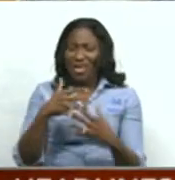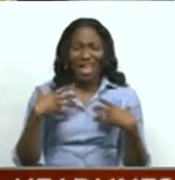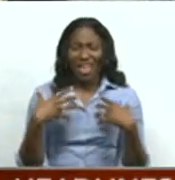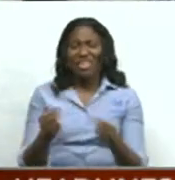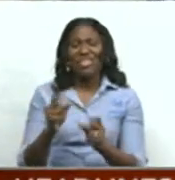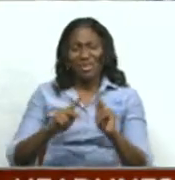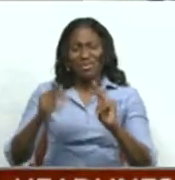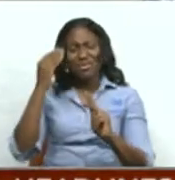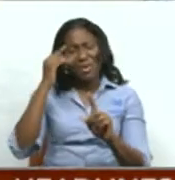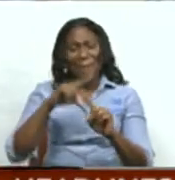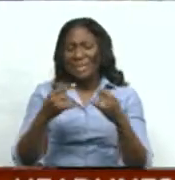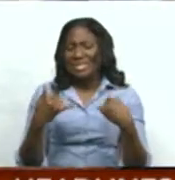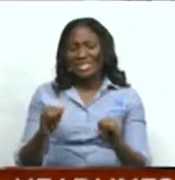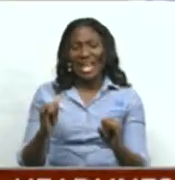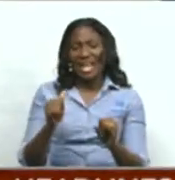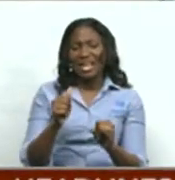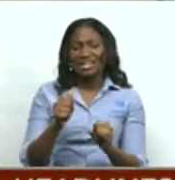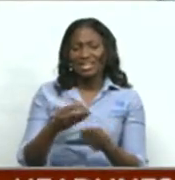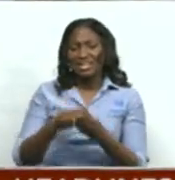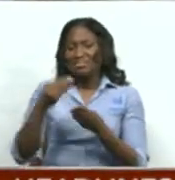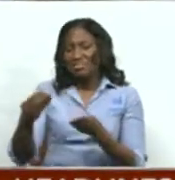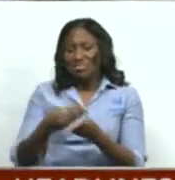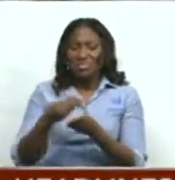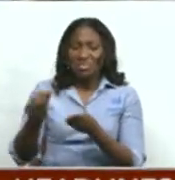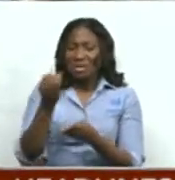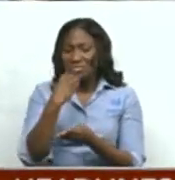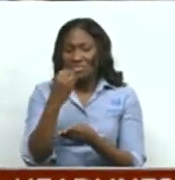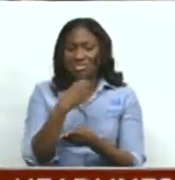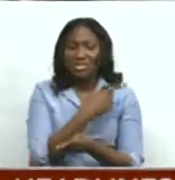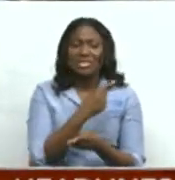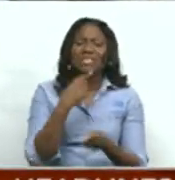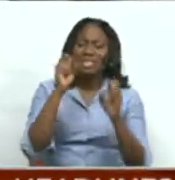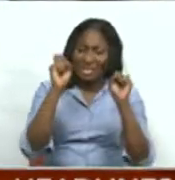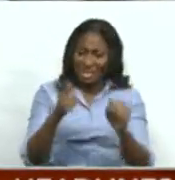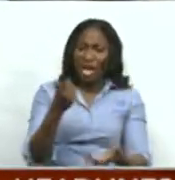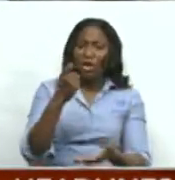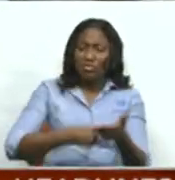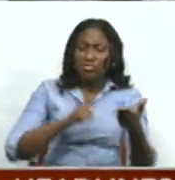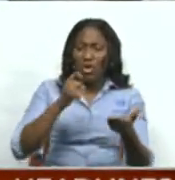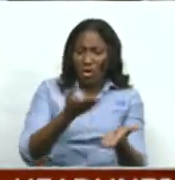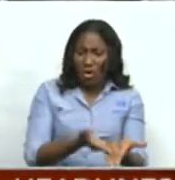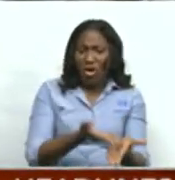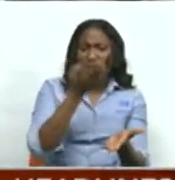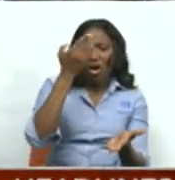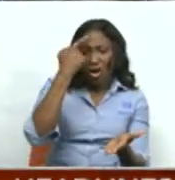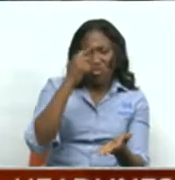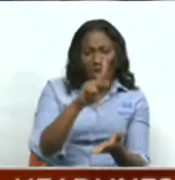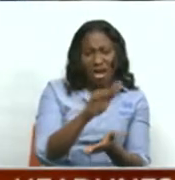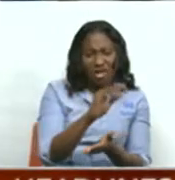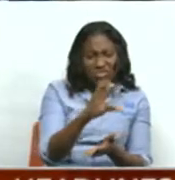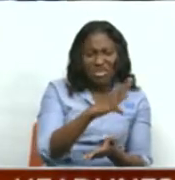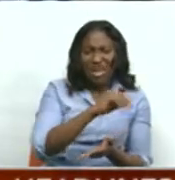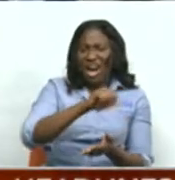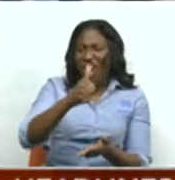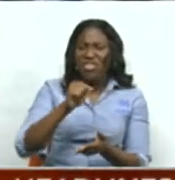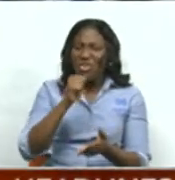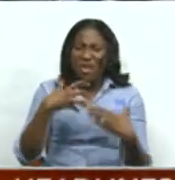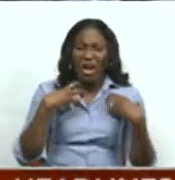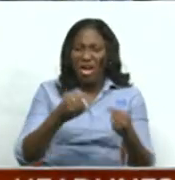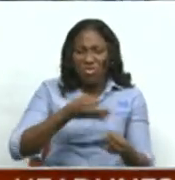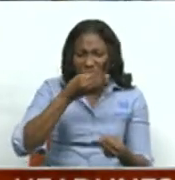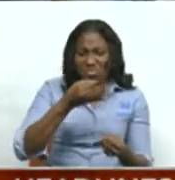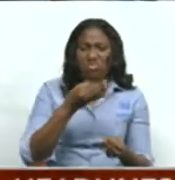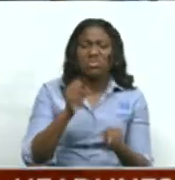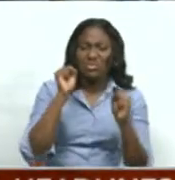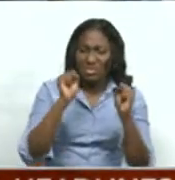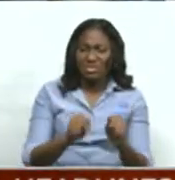fact, but yet still, you know, they're continuing in that. Yeah, they should, because at the end of the day, everybody who feeling the